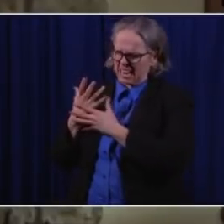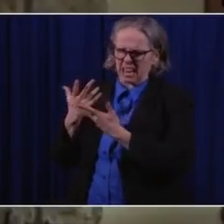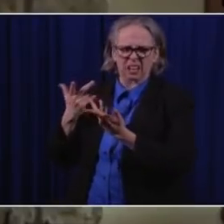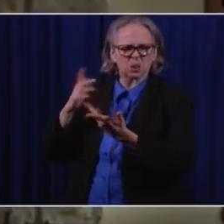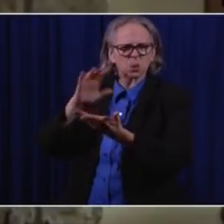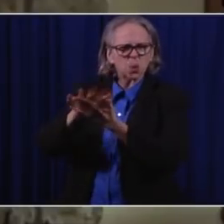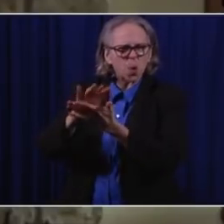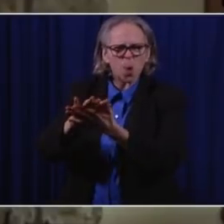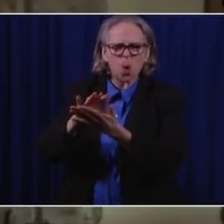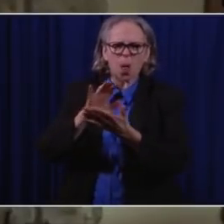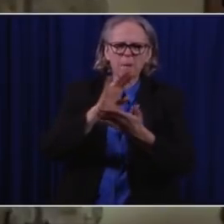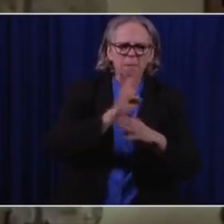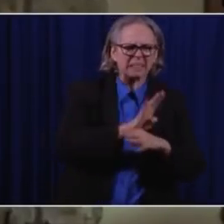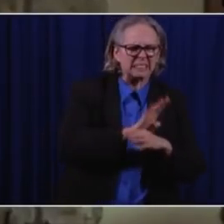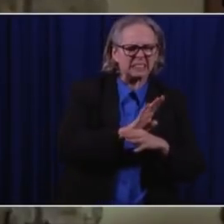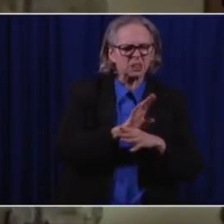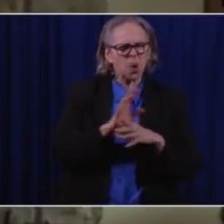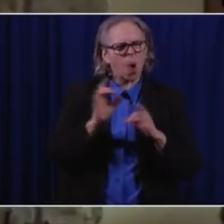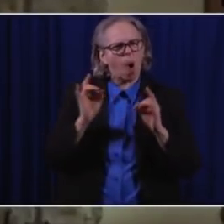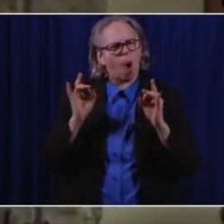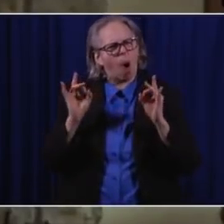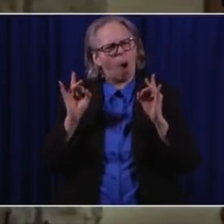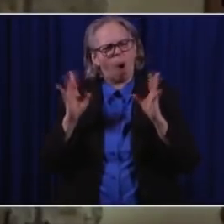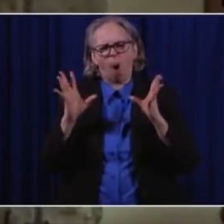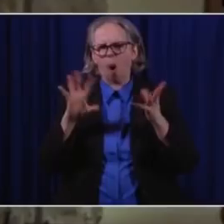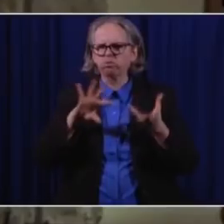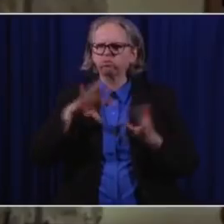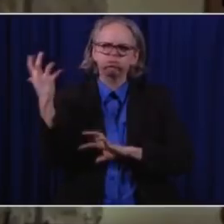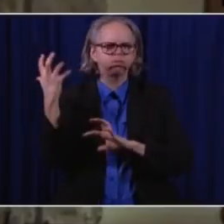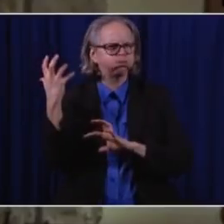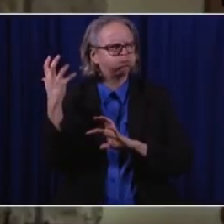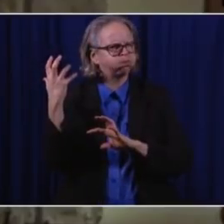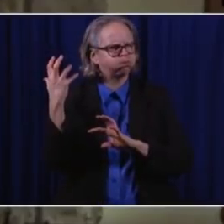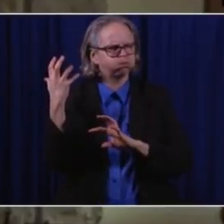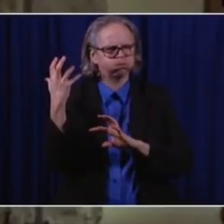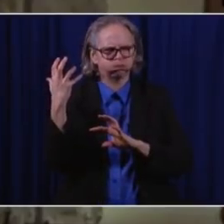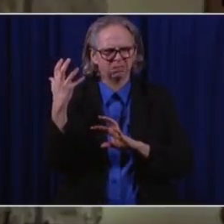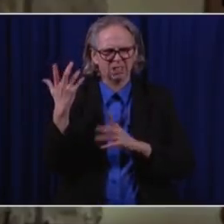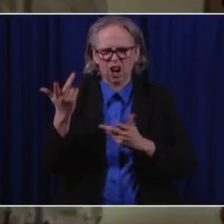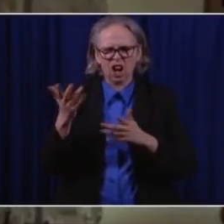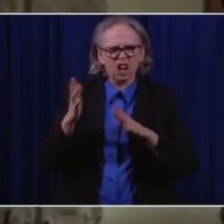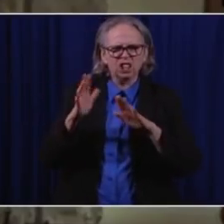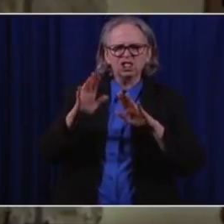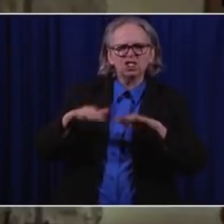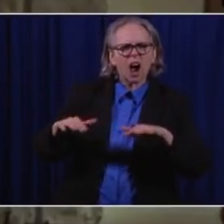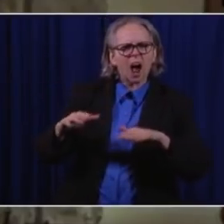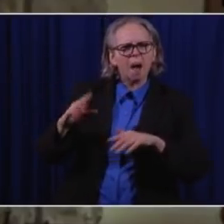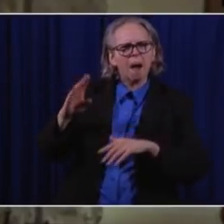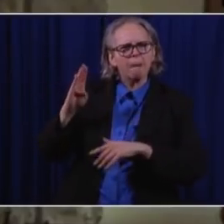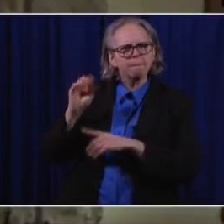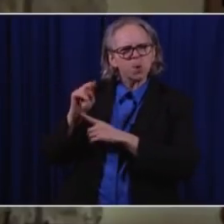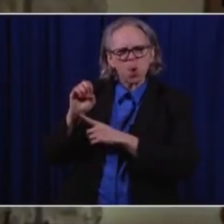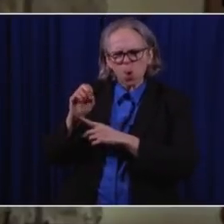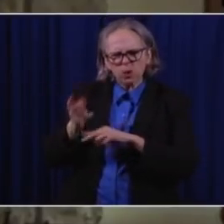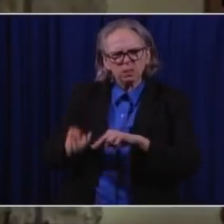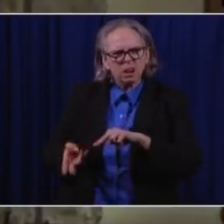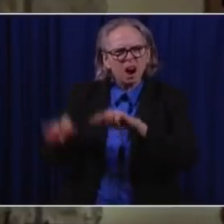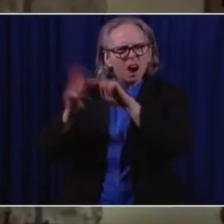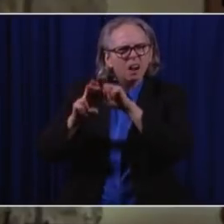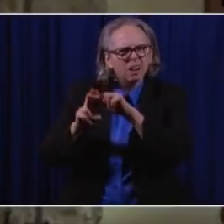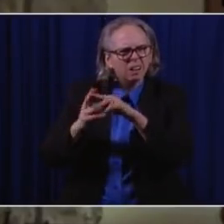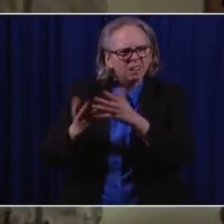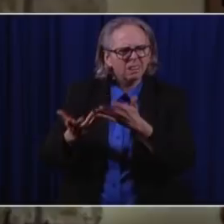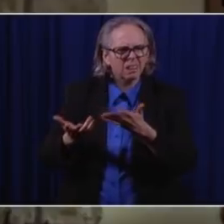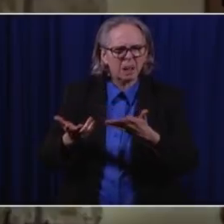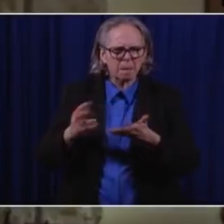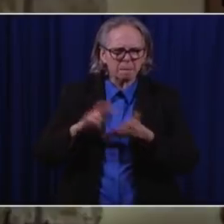some bad things happen when that happens. We saw child abuse reporting go down. Why? We don't think child abuse went down. We think